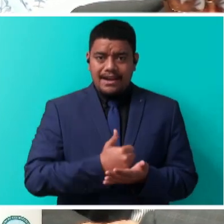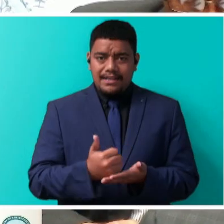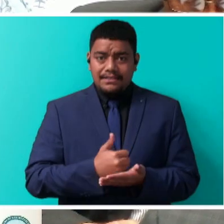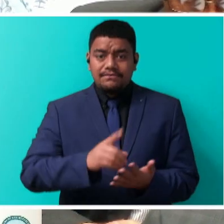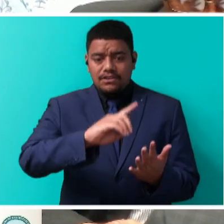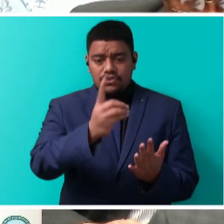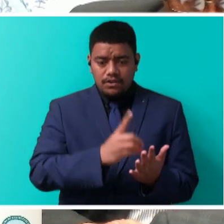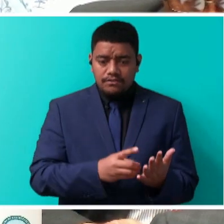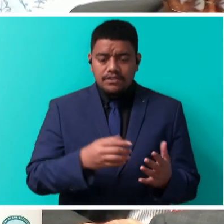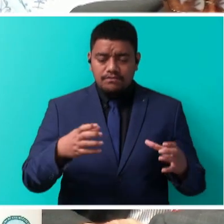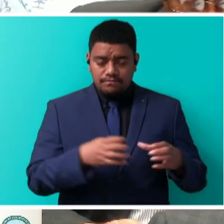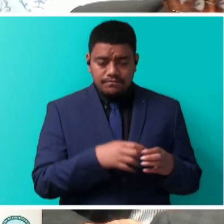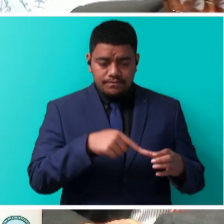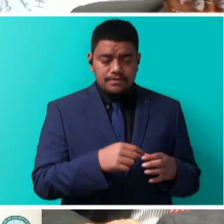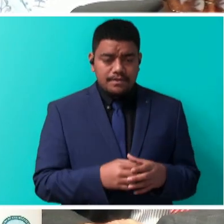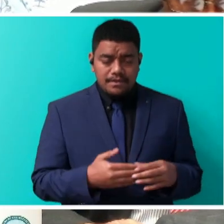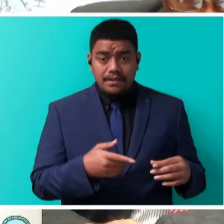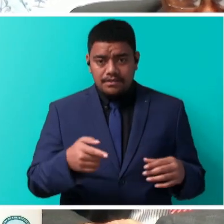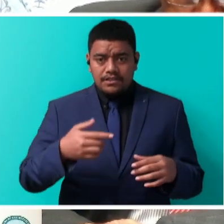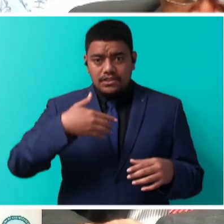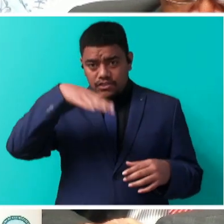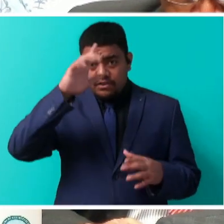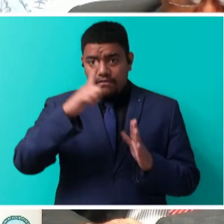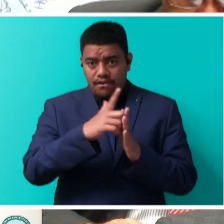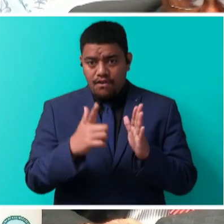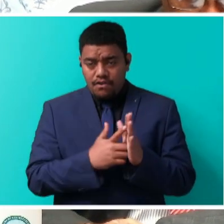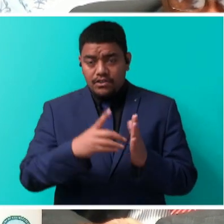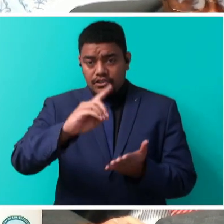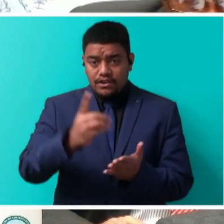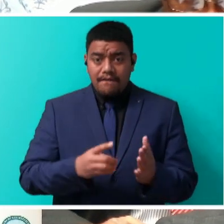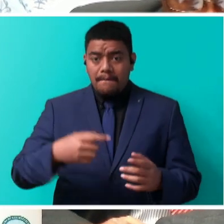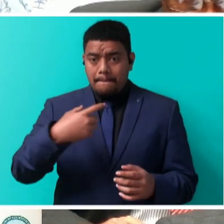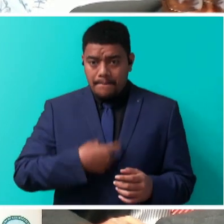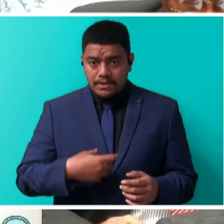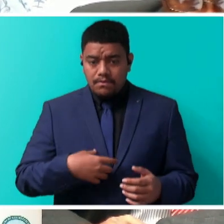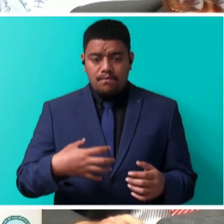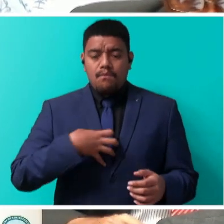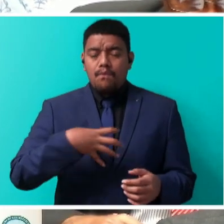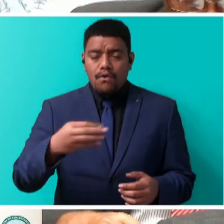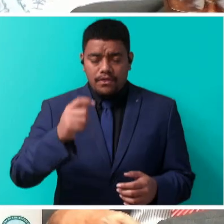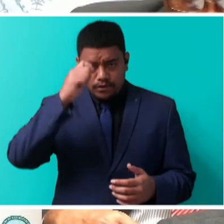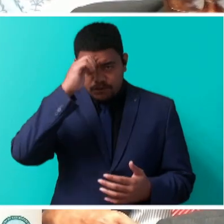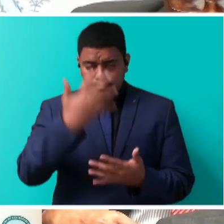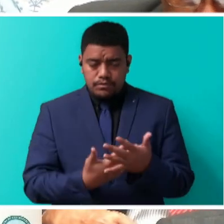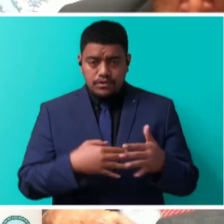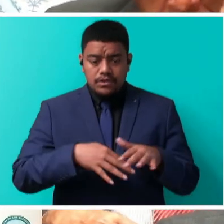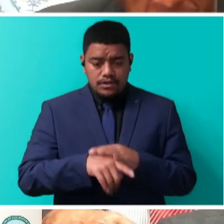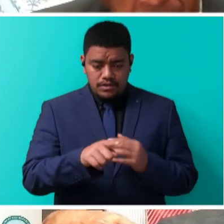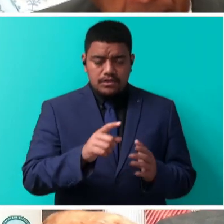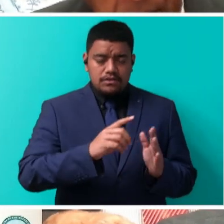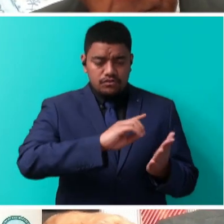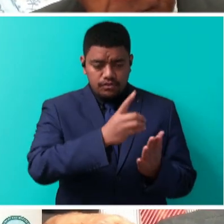drafters, which is being led by the Chief Law Draftsperson, who has more than a decade of practical experience in legislative